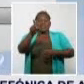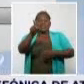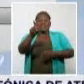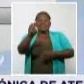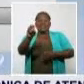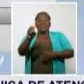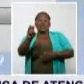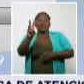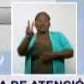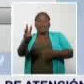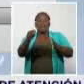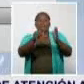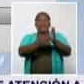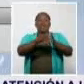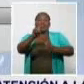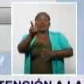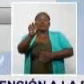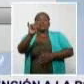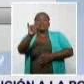103,260 deaths,